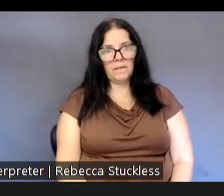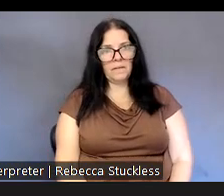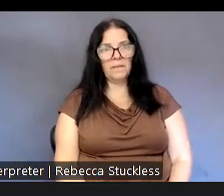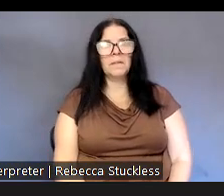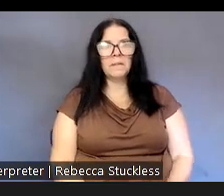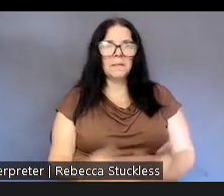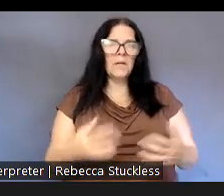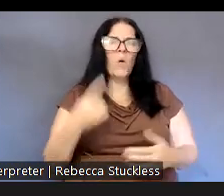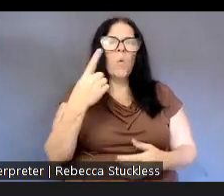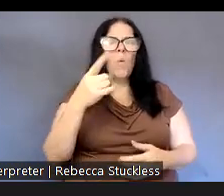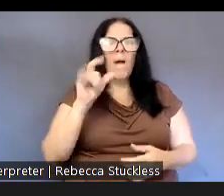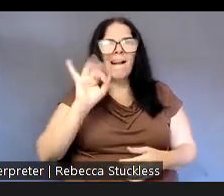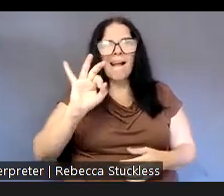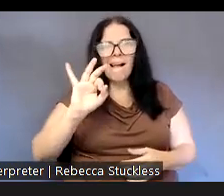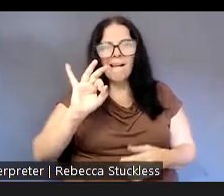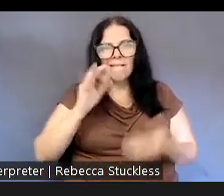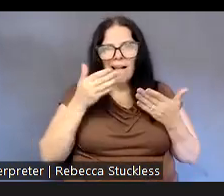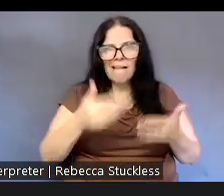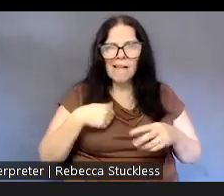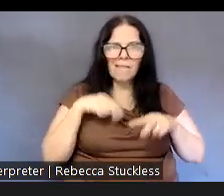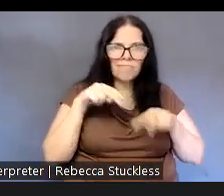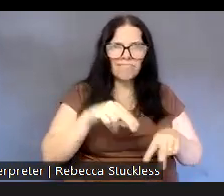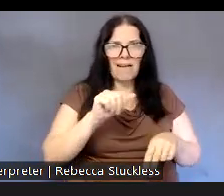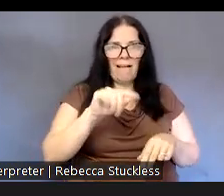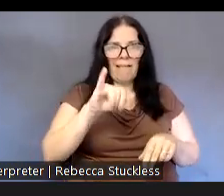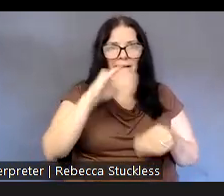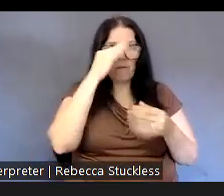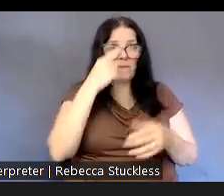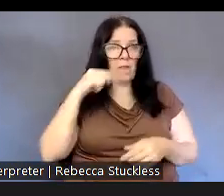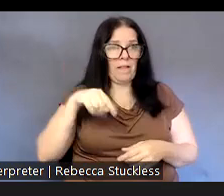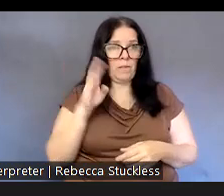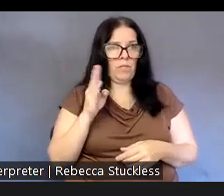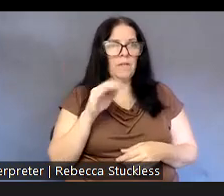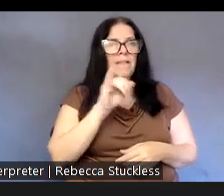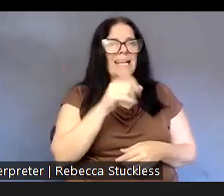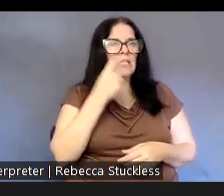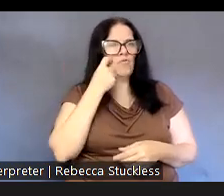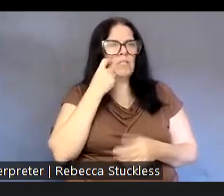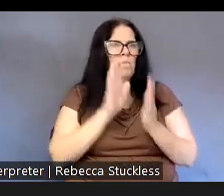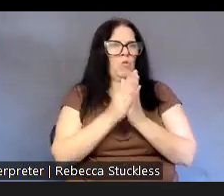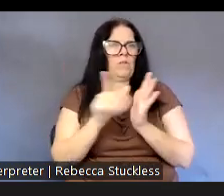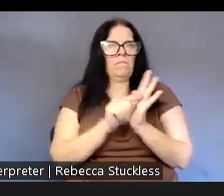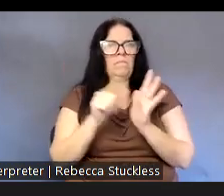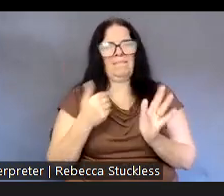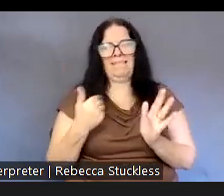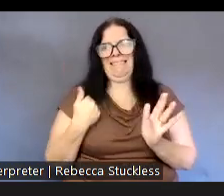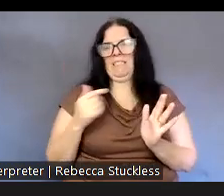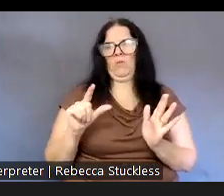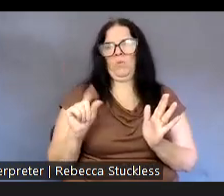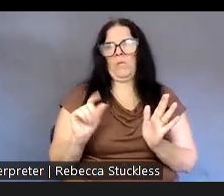One of the main sources I consulted for this presentation today is a recent book, a 2023 book that